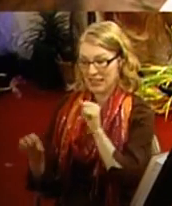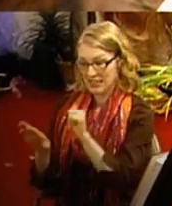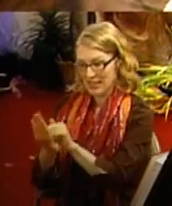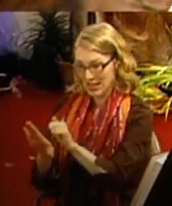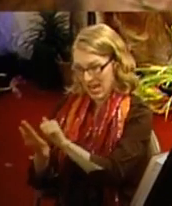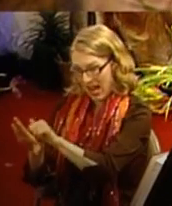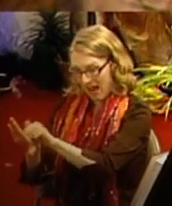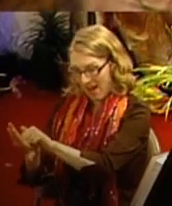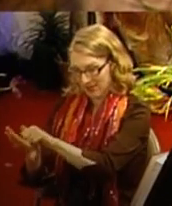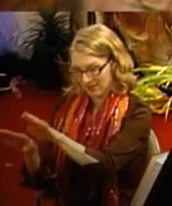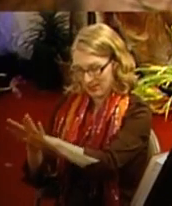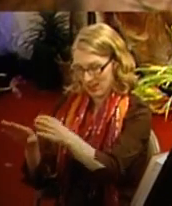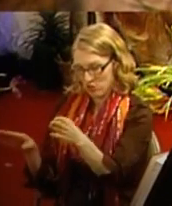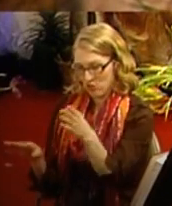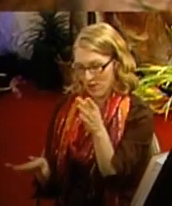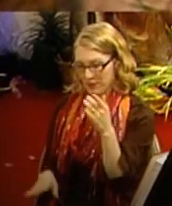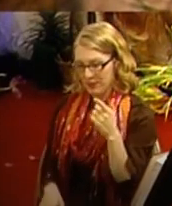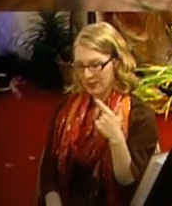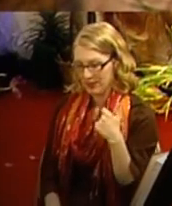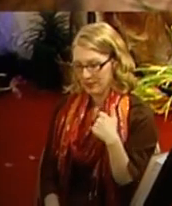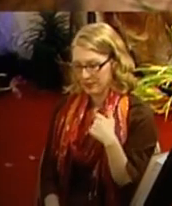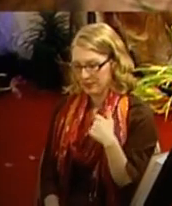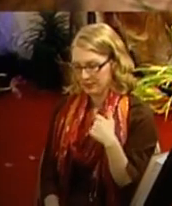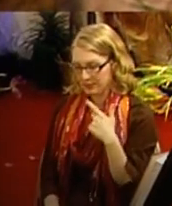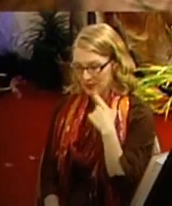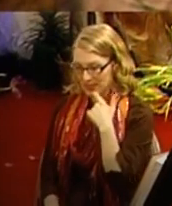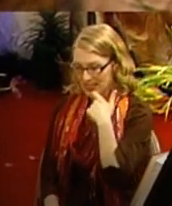He tells you, he's the princess